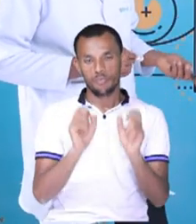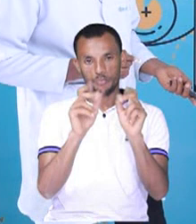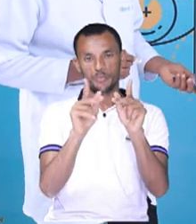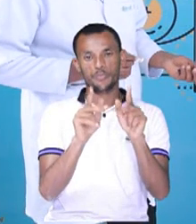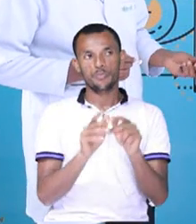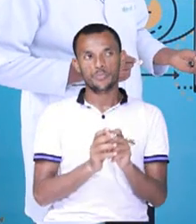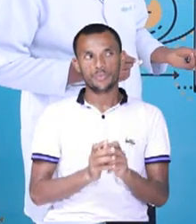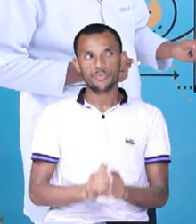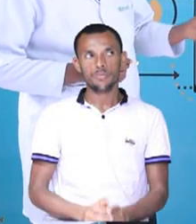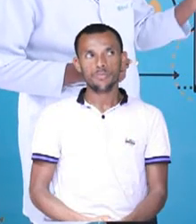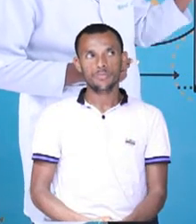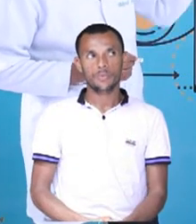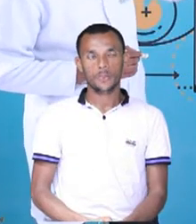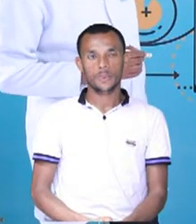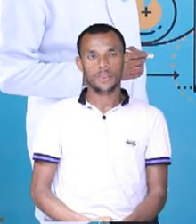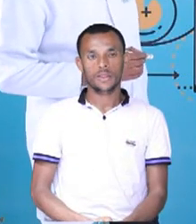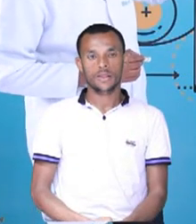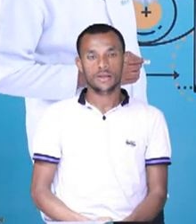Okay.